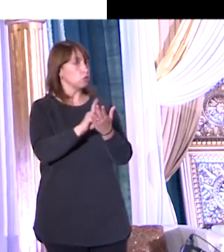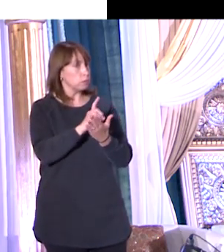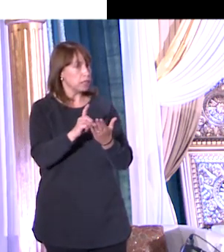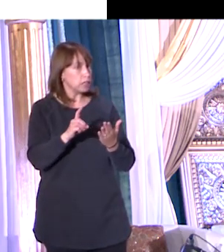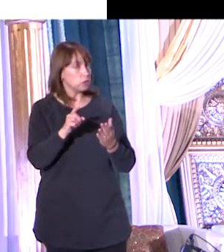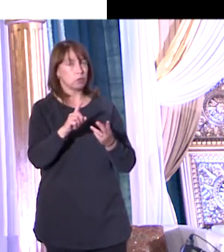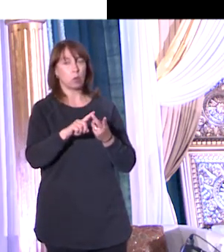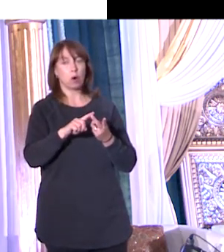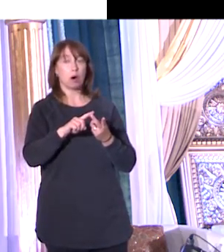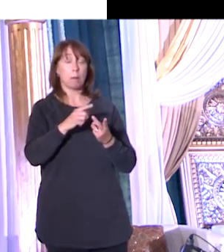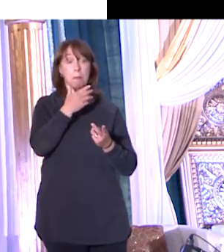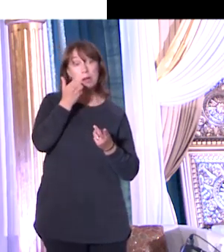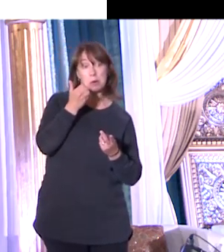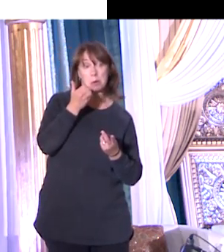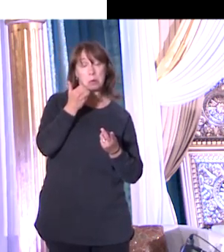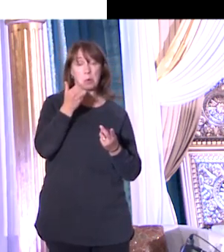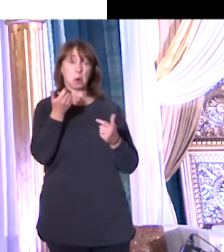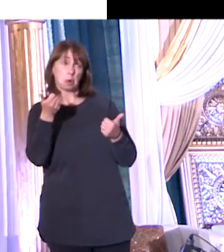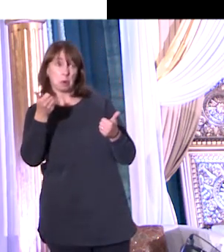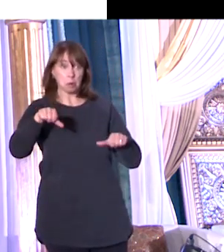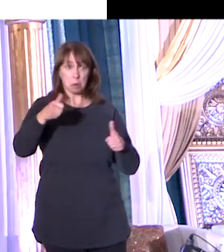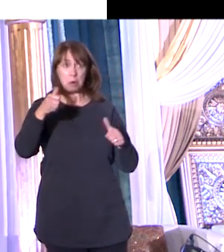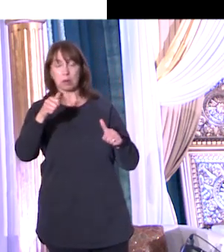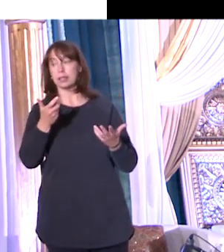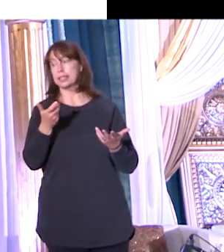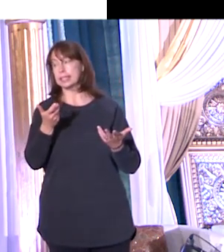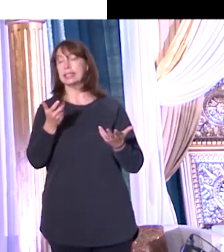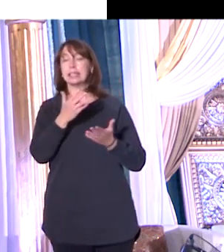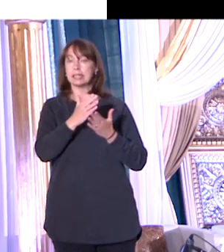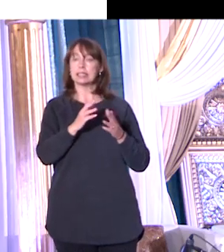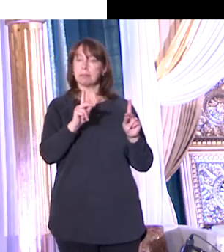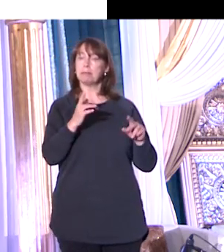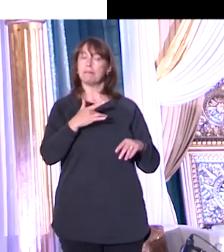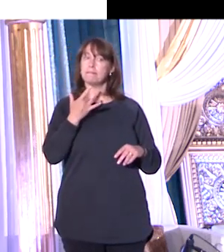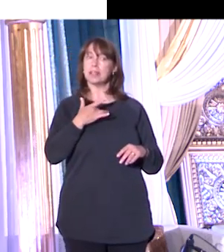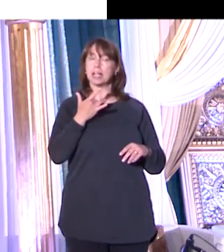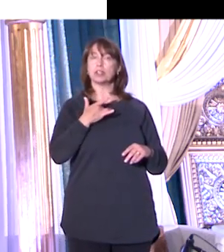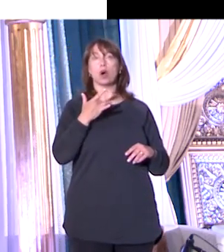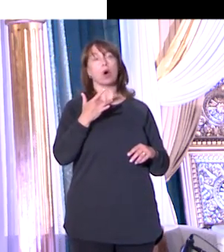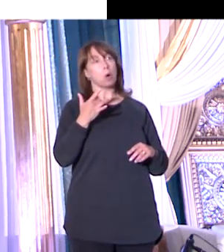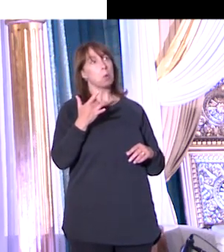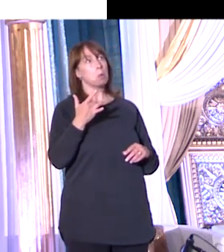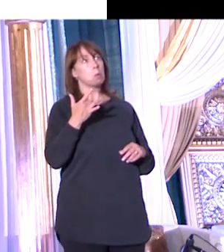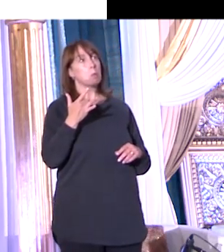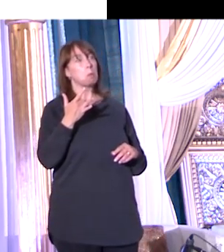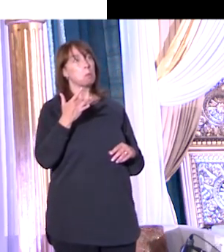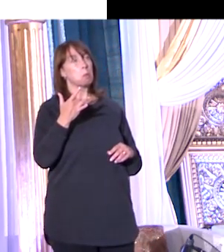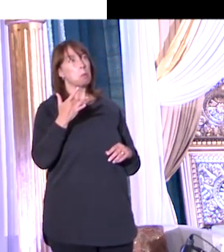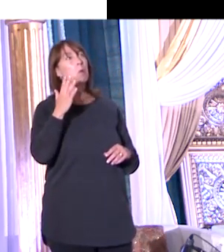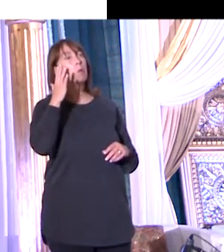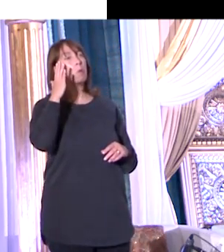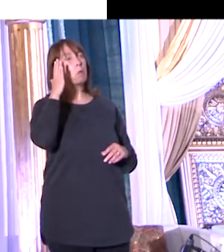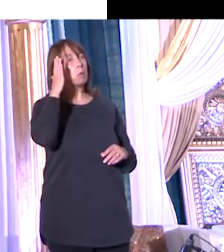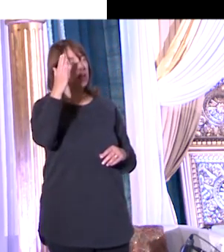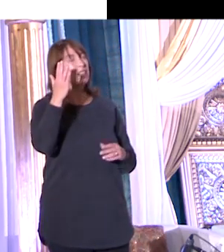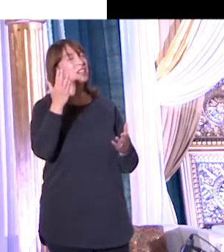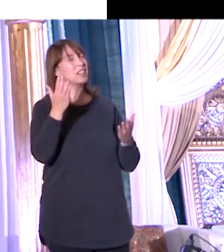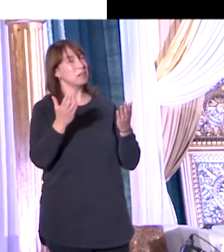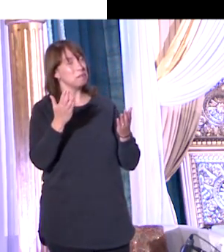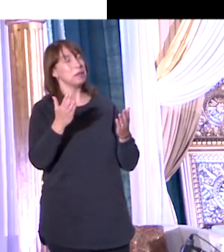the results are somewhat mixed, but a little more likely to feel that the next generation will experience more discrimination than